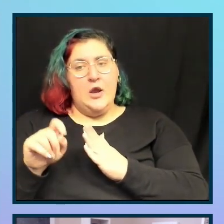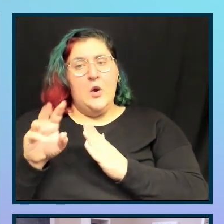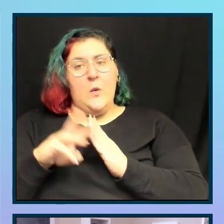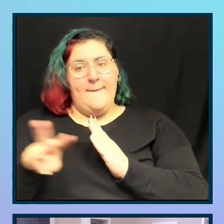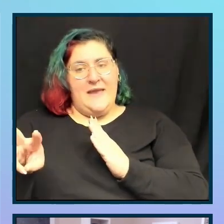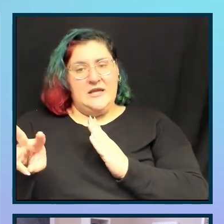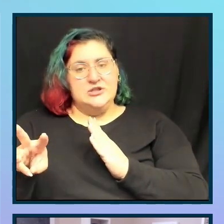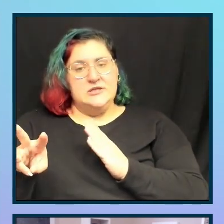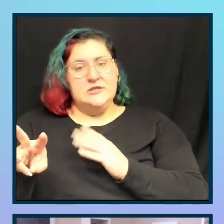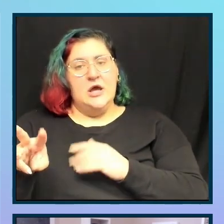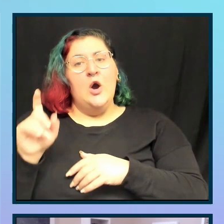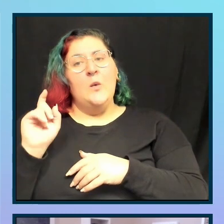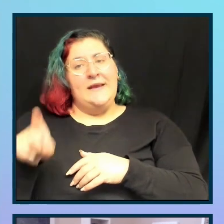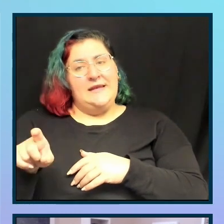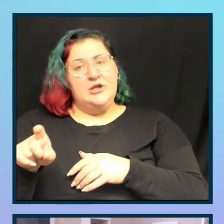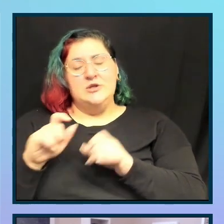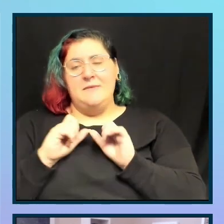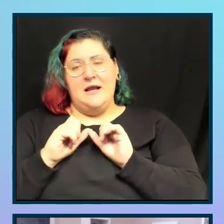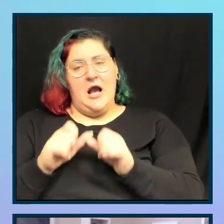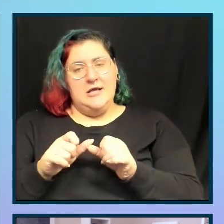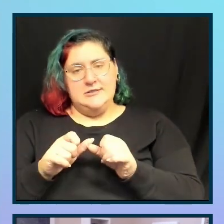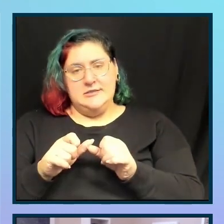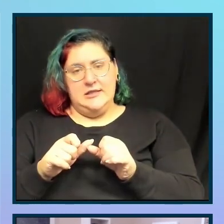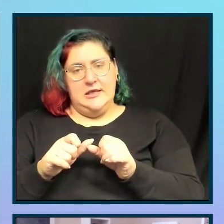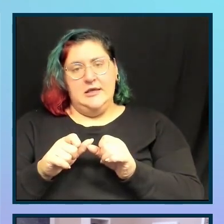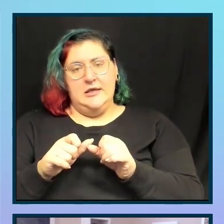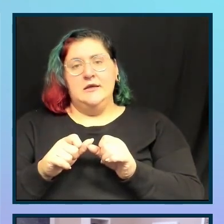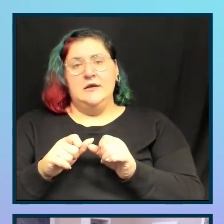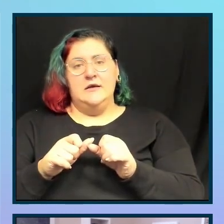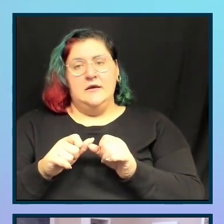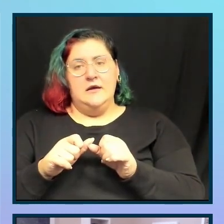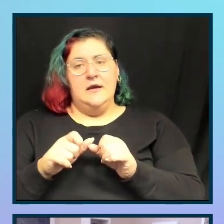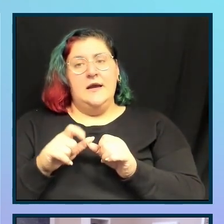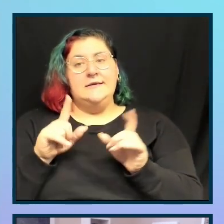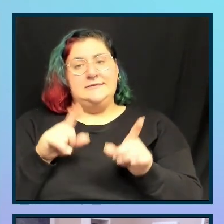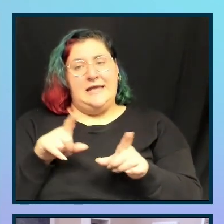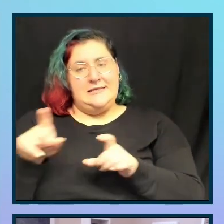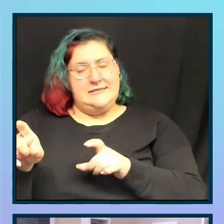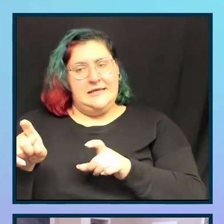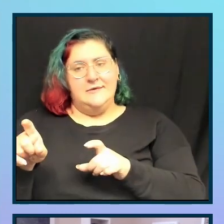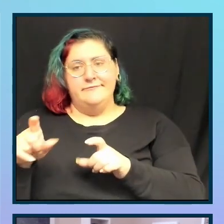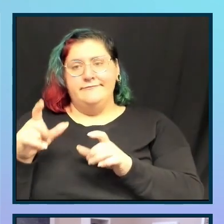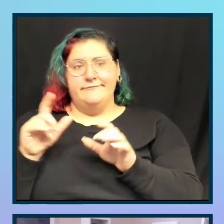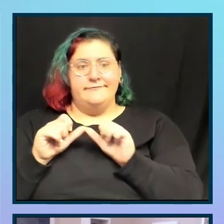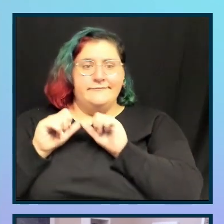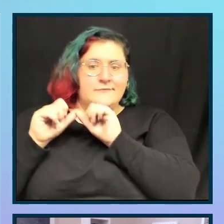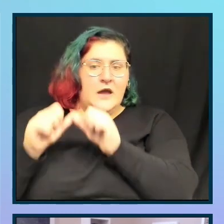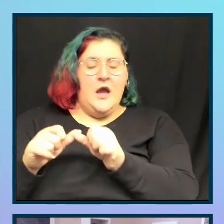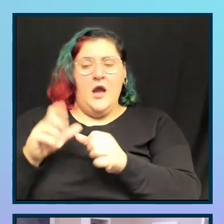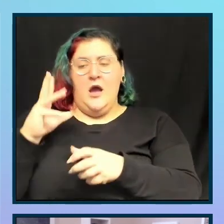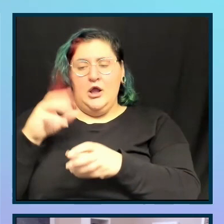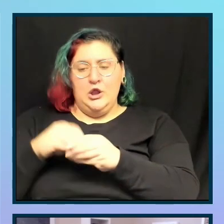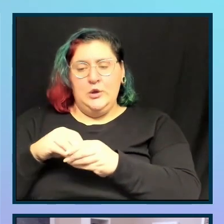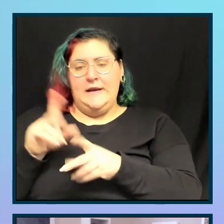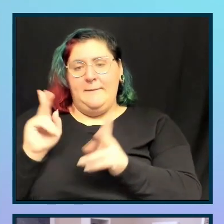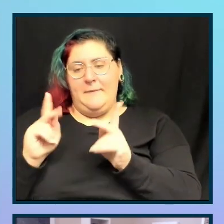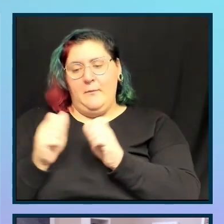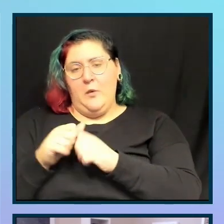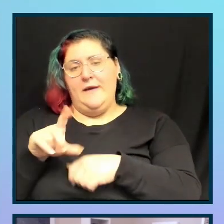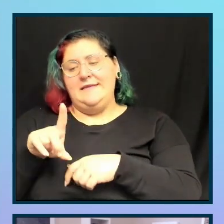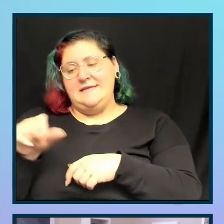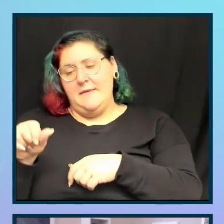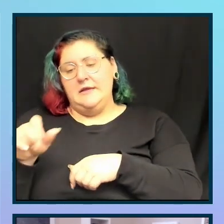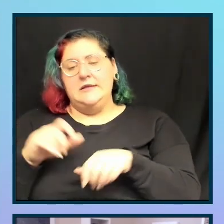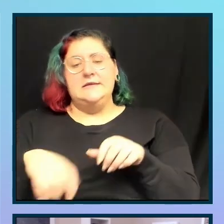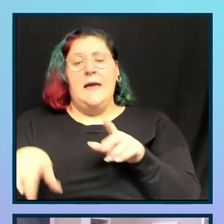doing inclusive testing that involves people with disabilities, that involves people who use assistive technology.